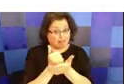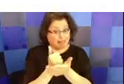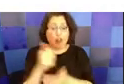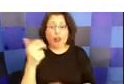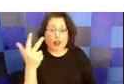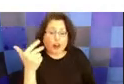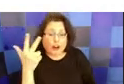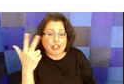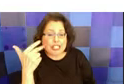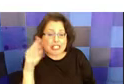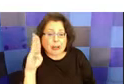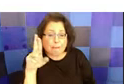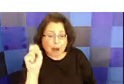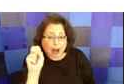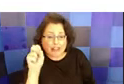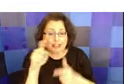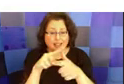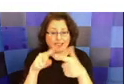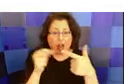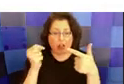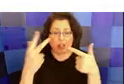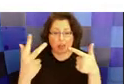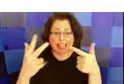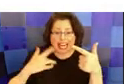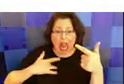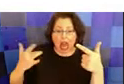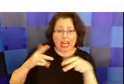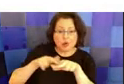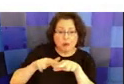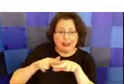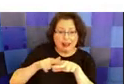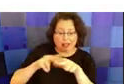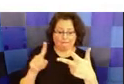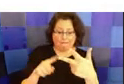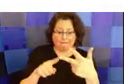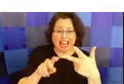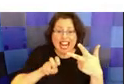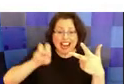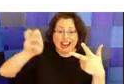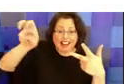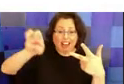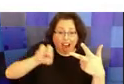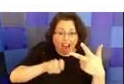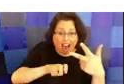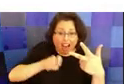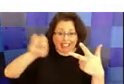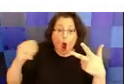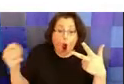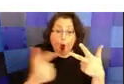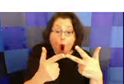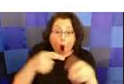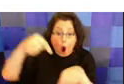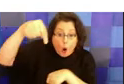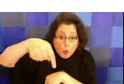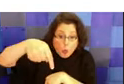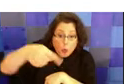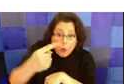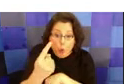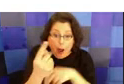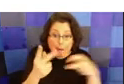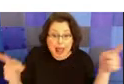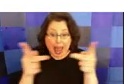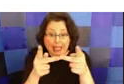bus routes, 3 light rail lines, and an incline all immediately together. We know that